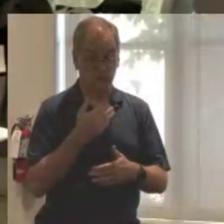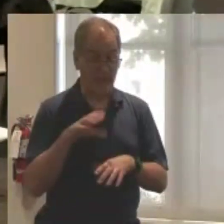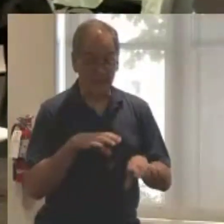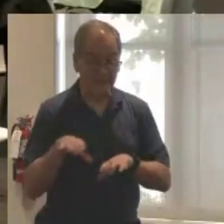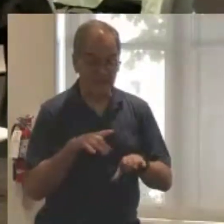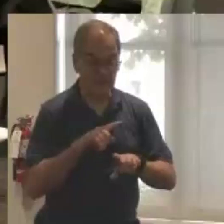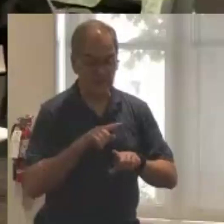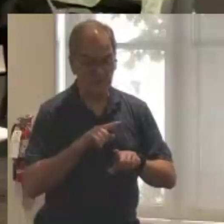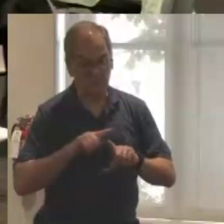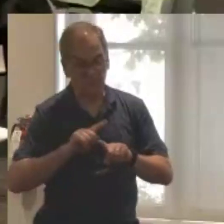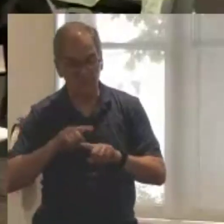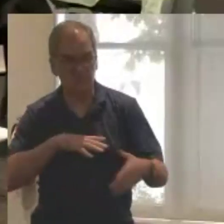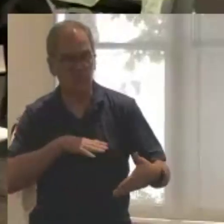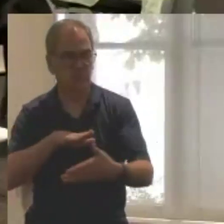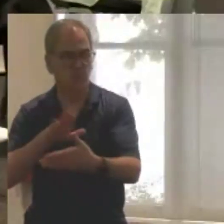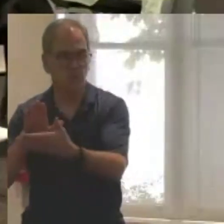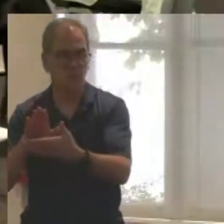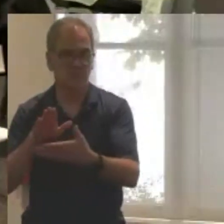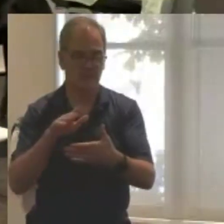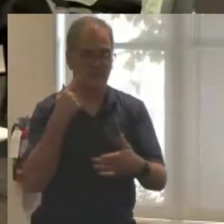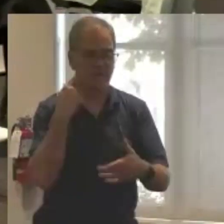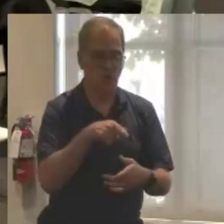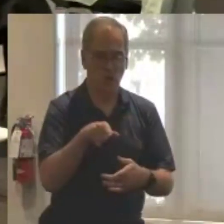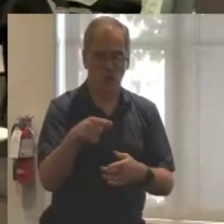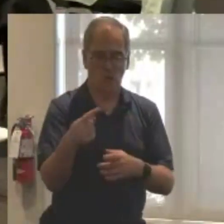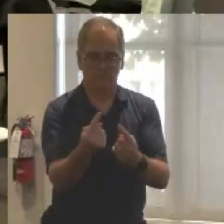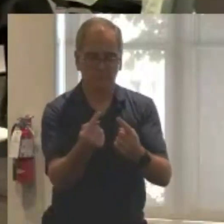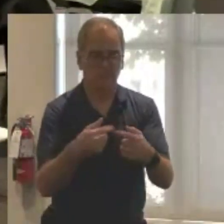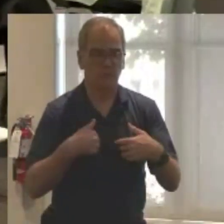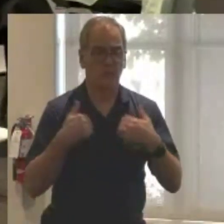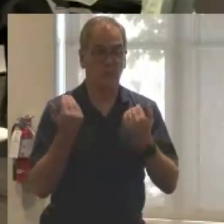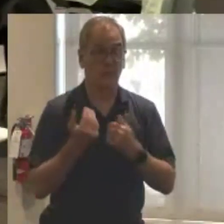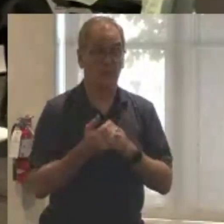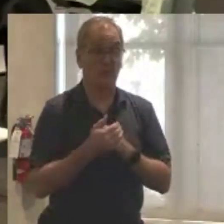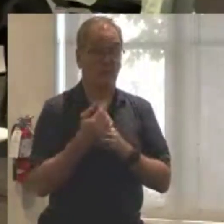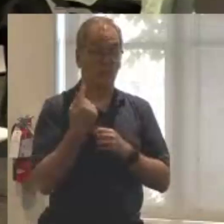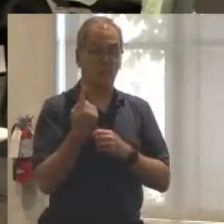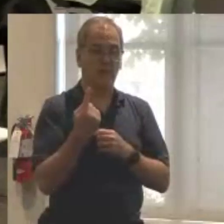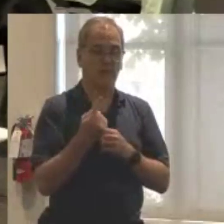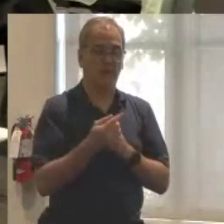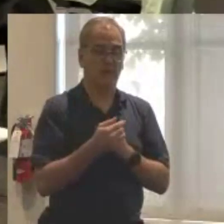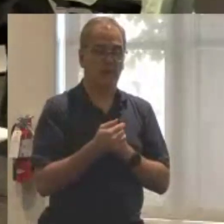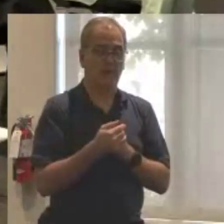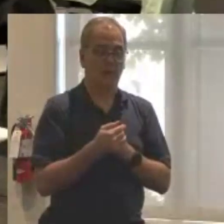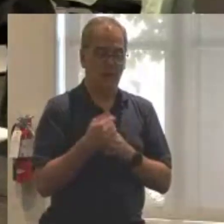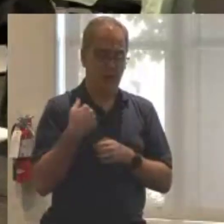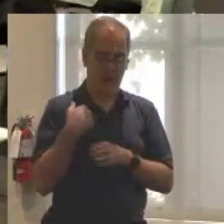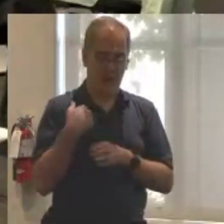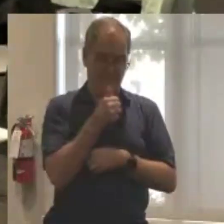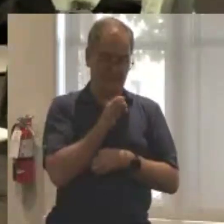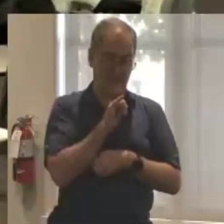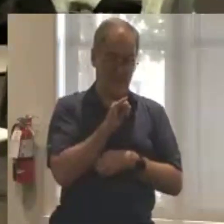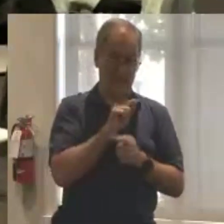One of them being creative and strategic outreach, where a former creative and strategic outreach, where a former or existing gay mentor and helps us